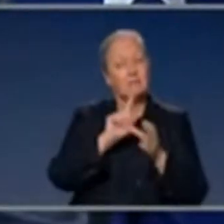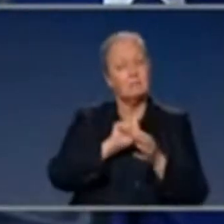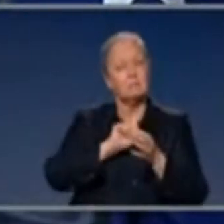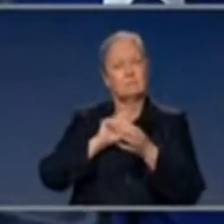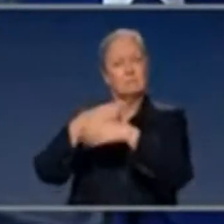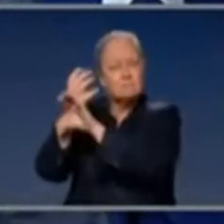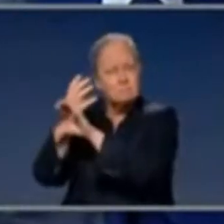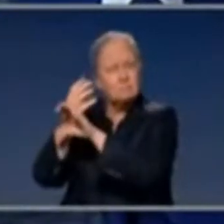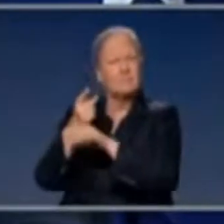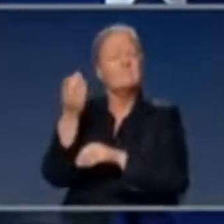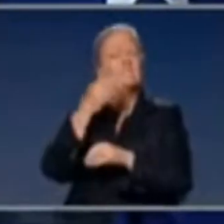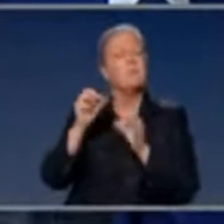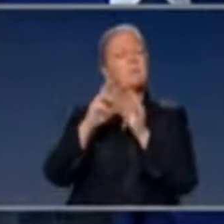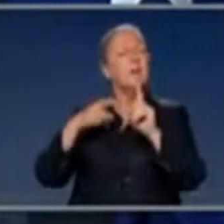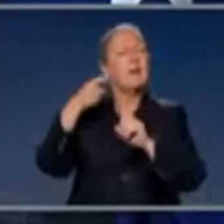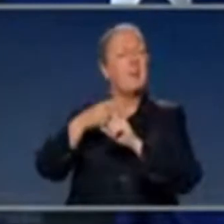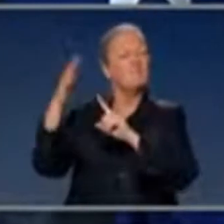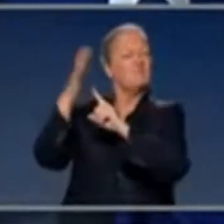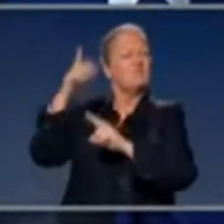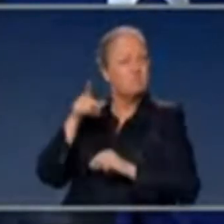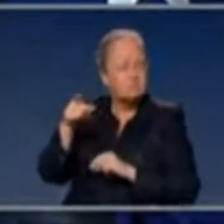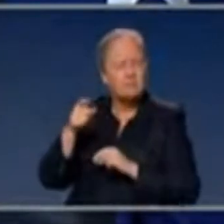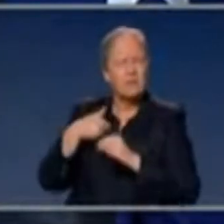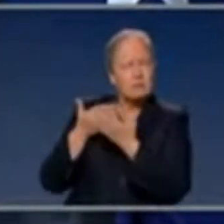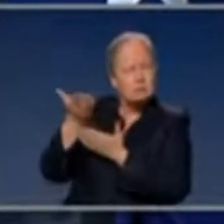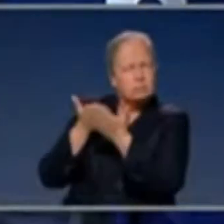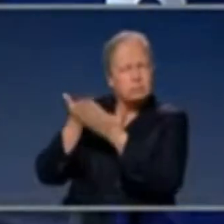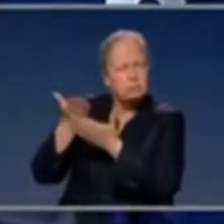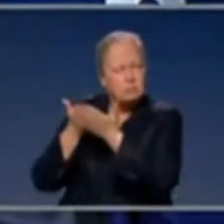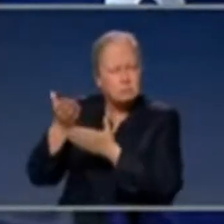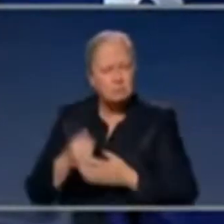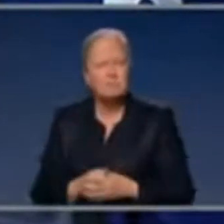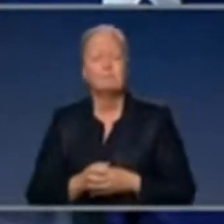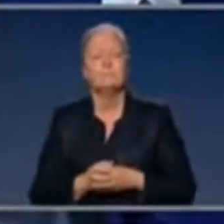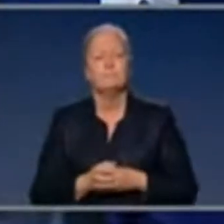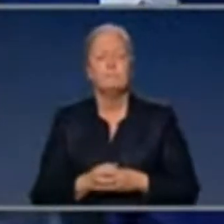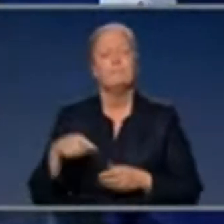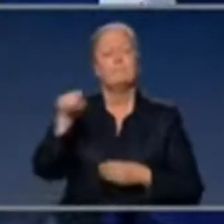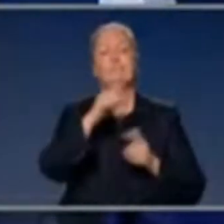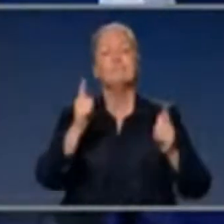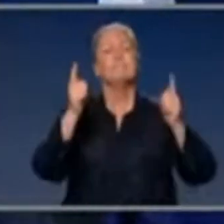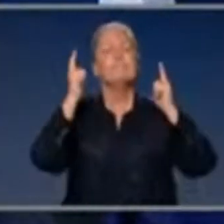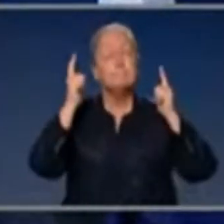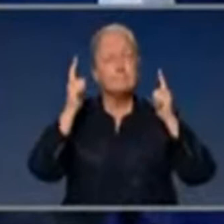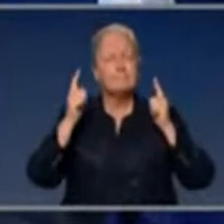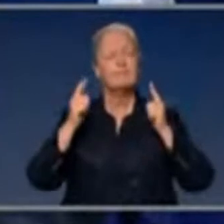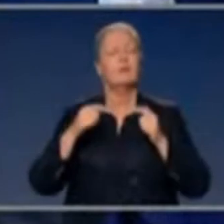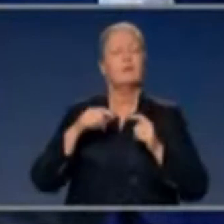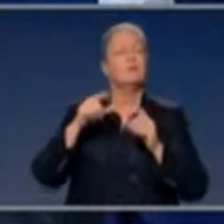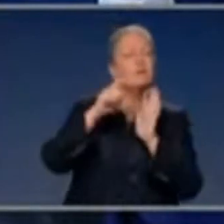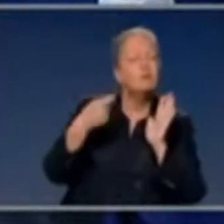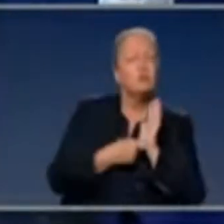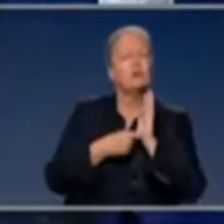Dr Lowe in particular, but also supported in the remarks by Dr Kennedy, and Premiers and Chief Ministers have asked me to relay quite